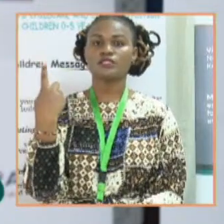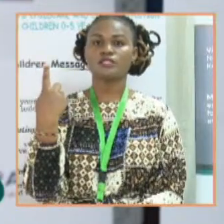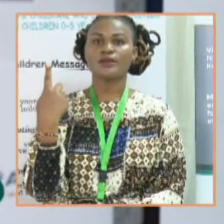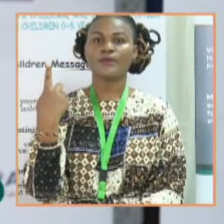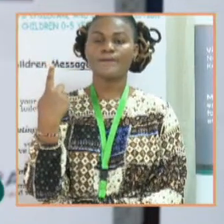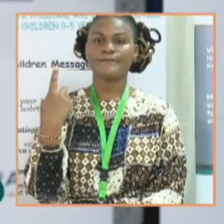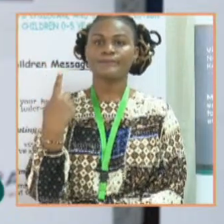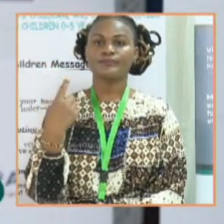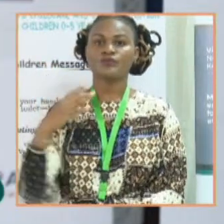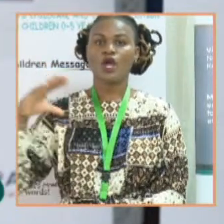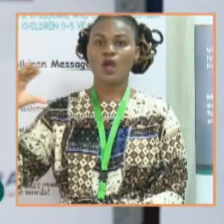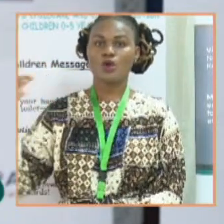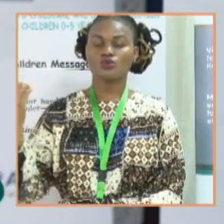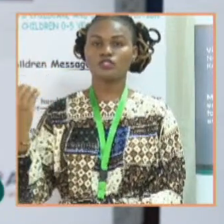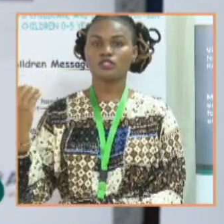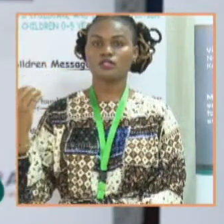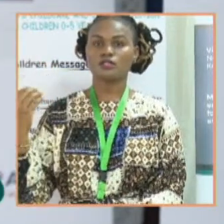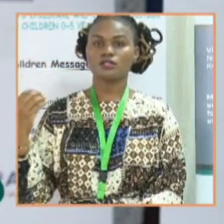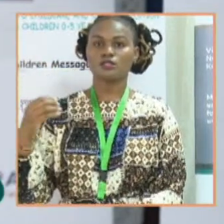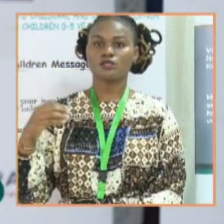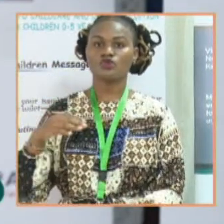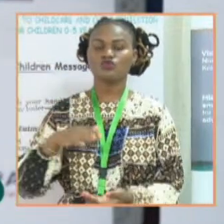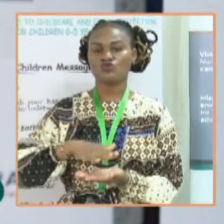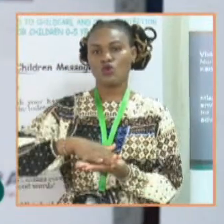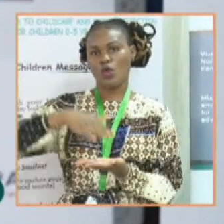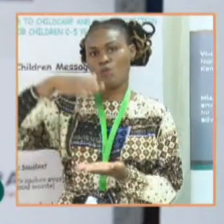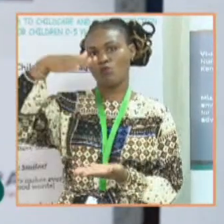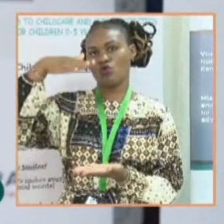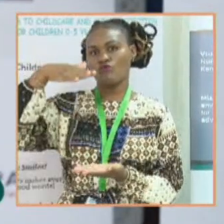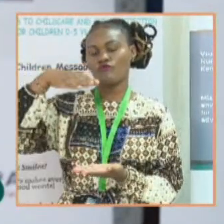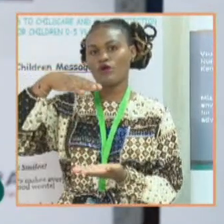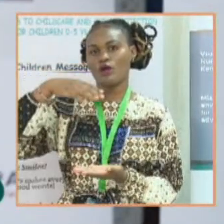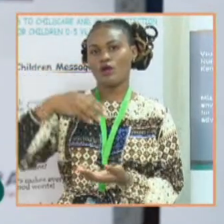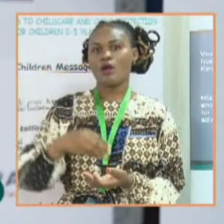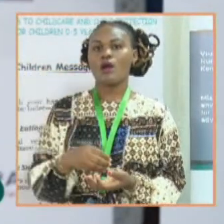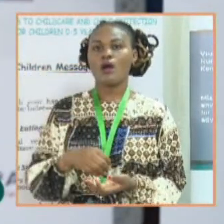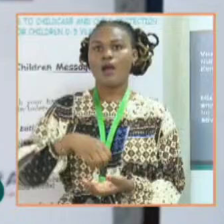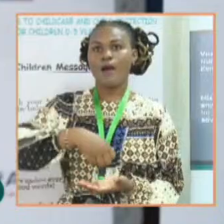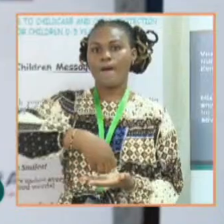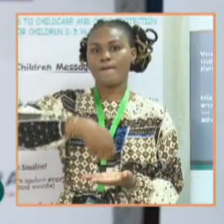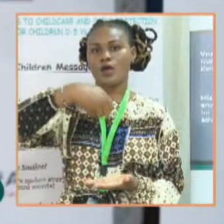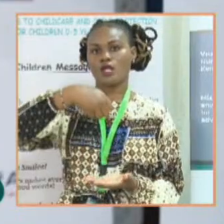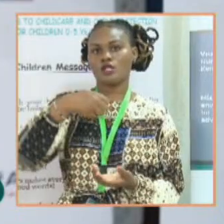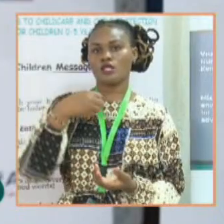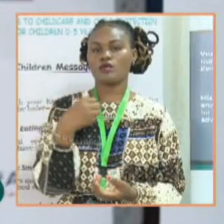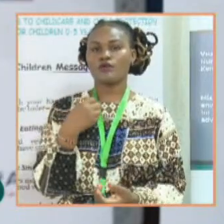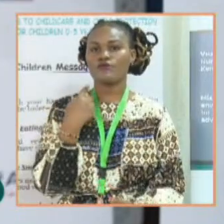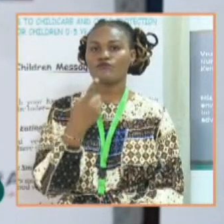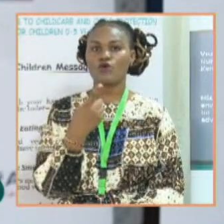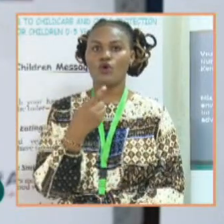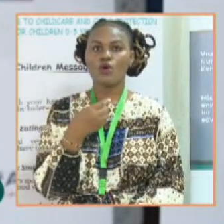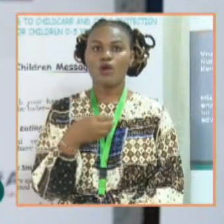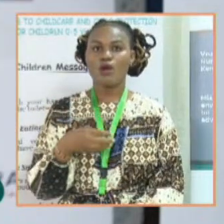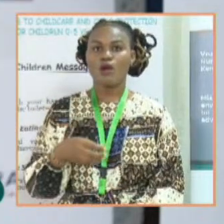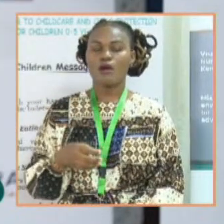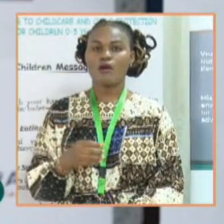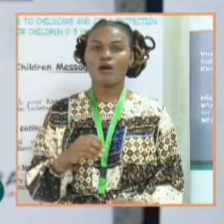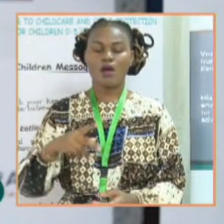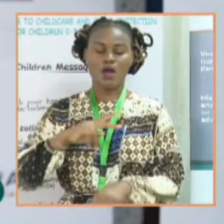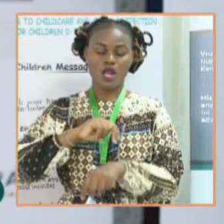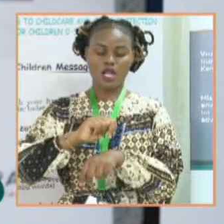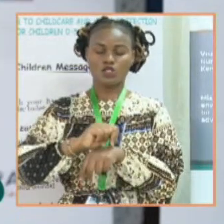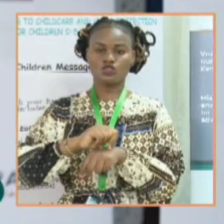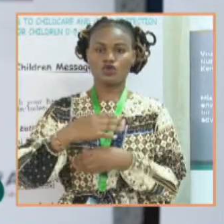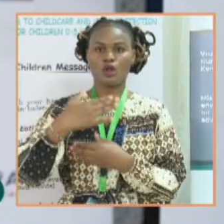counties to improve their account absorption for ECE. So this requires counties to strengthen financial planning